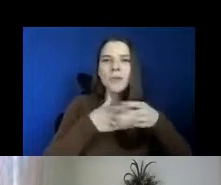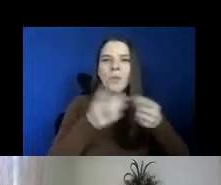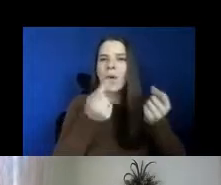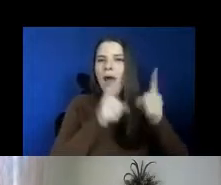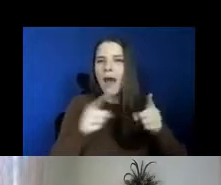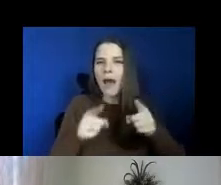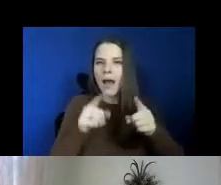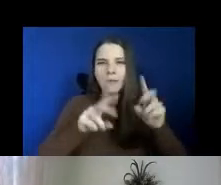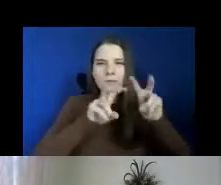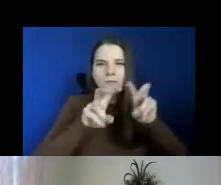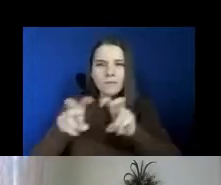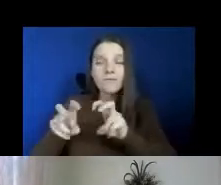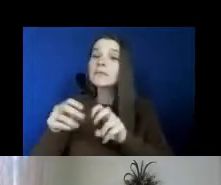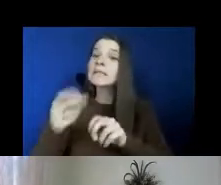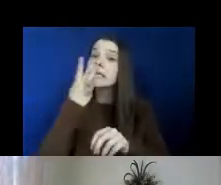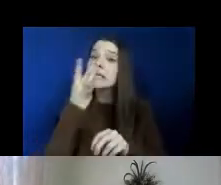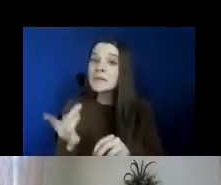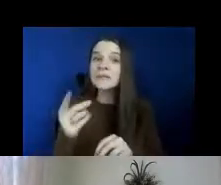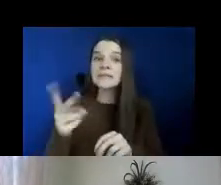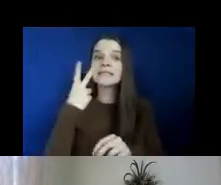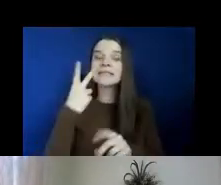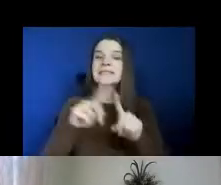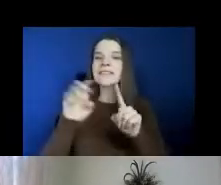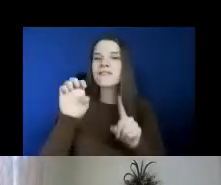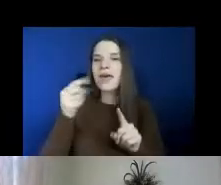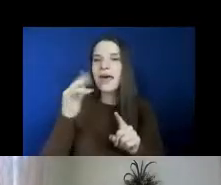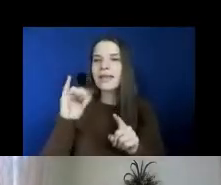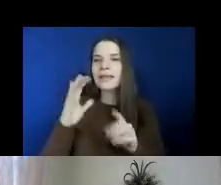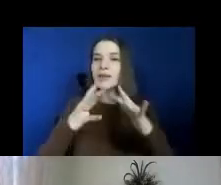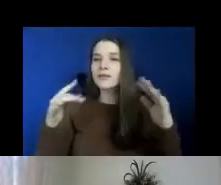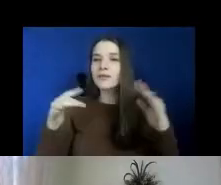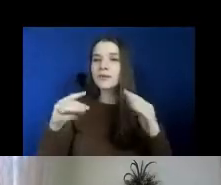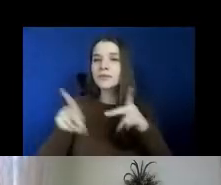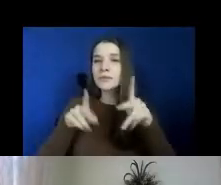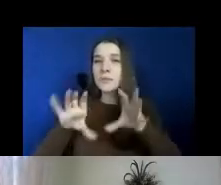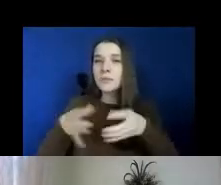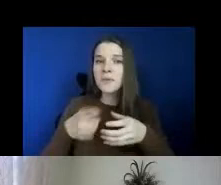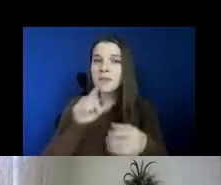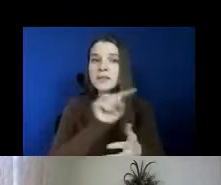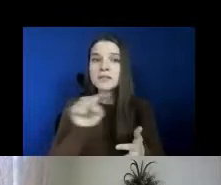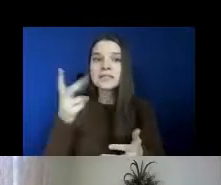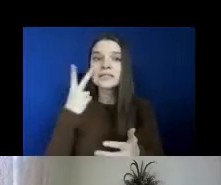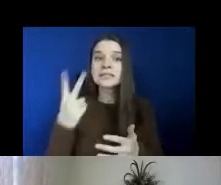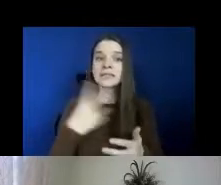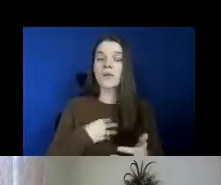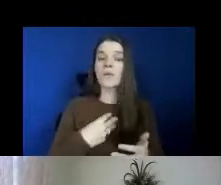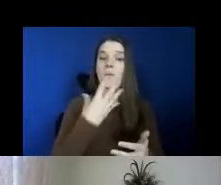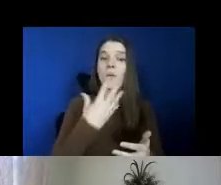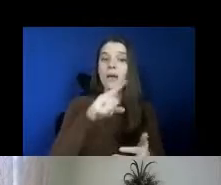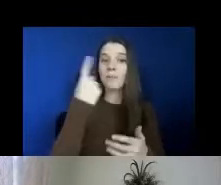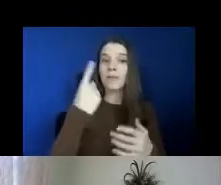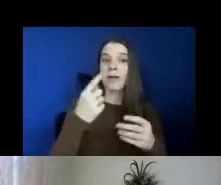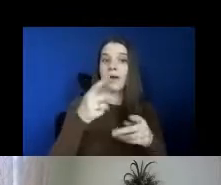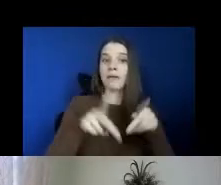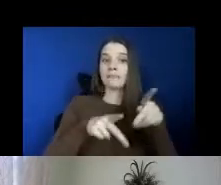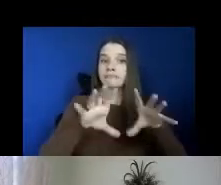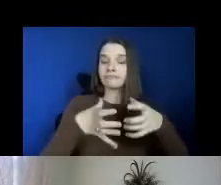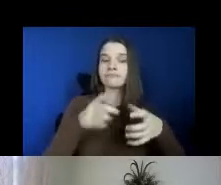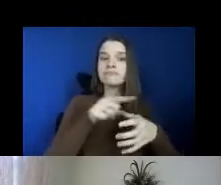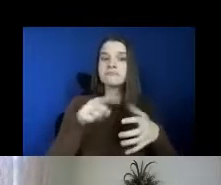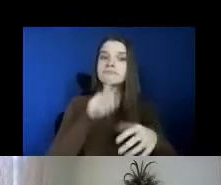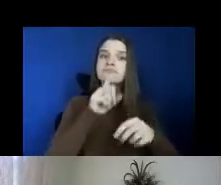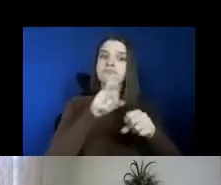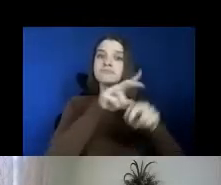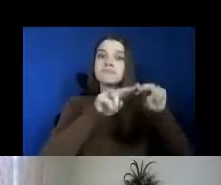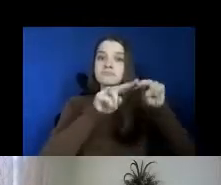interestingly enough, when you look across ethnically diverse populations, what you see is that the white and Black populations actually rebounded